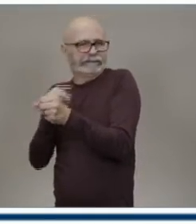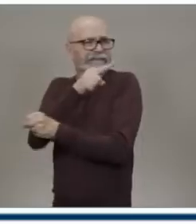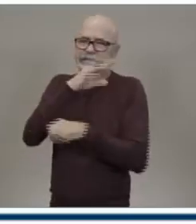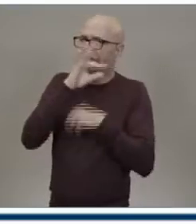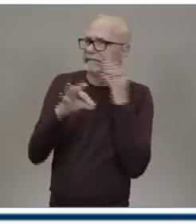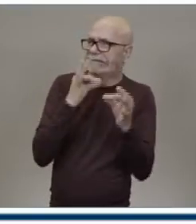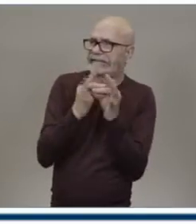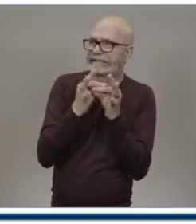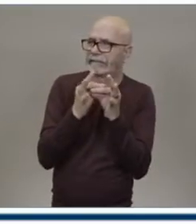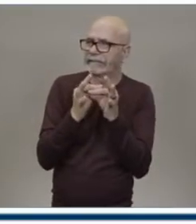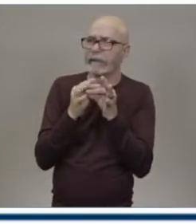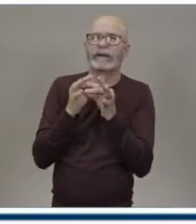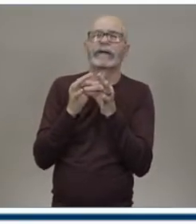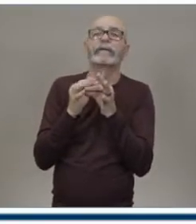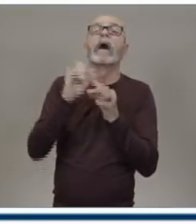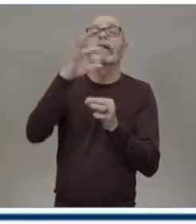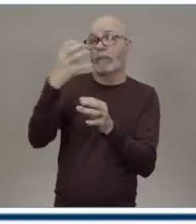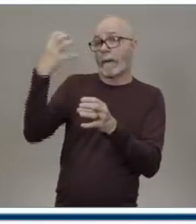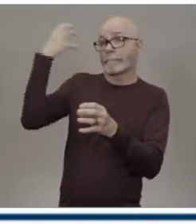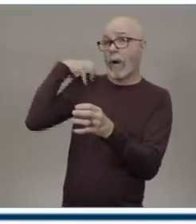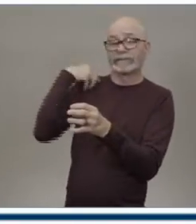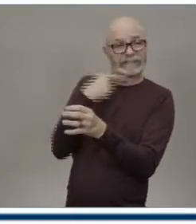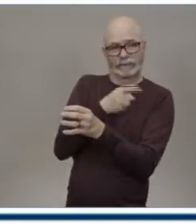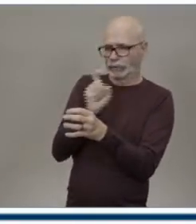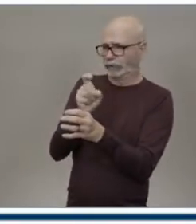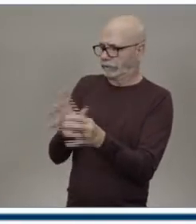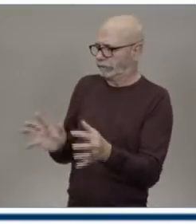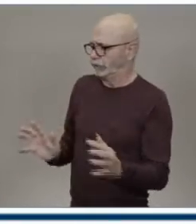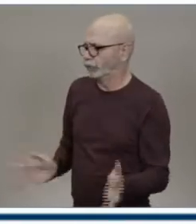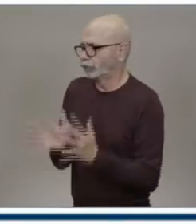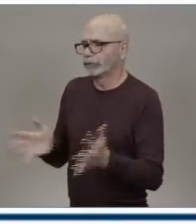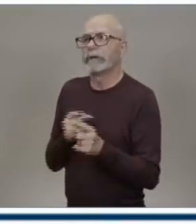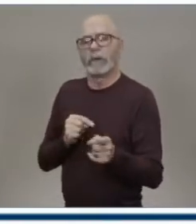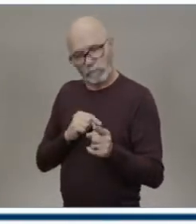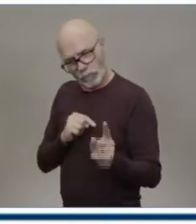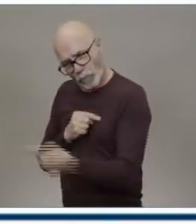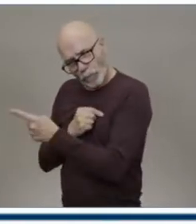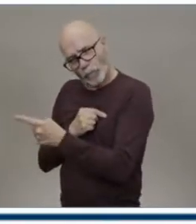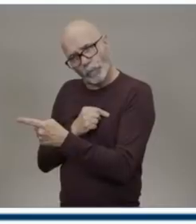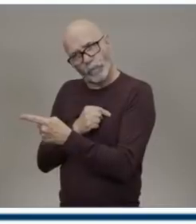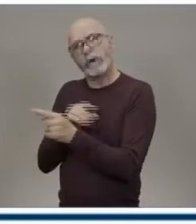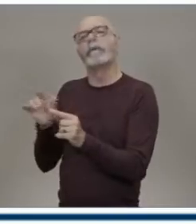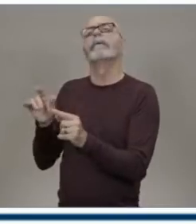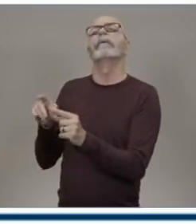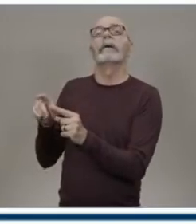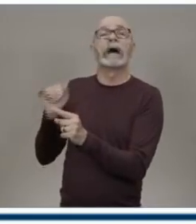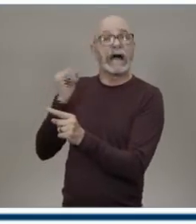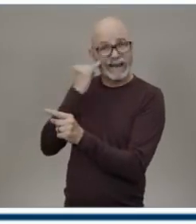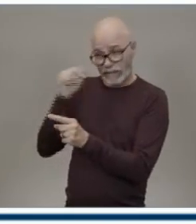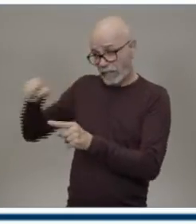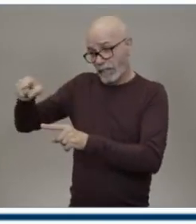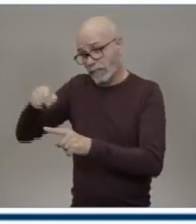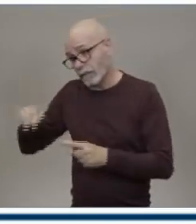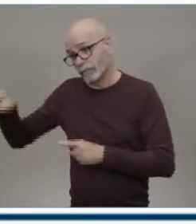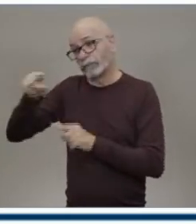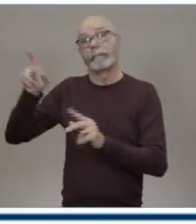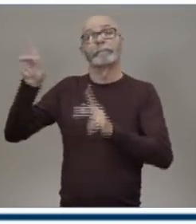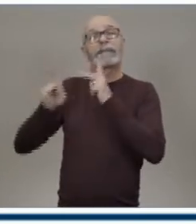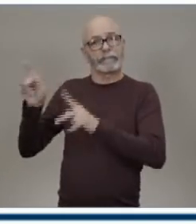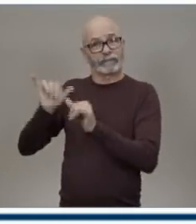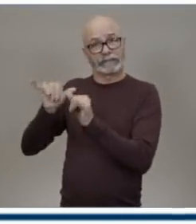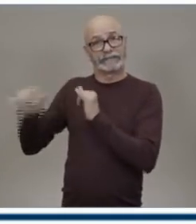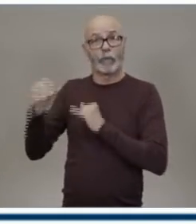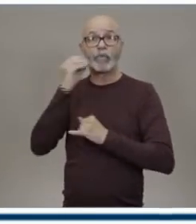to do that. It's far better for your entire workplace if that individual employee stays home while waiting for a